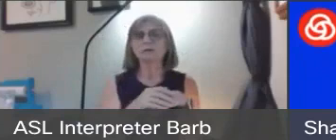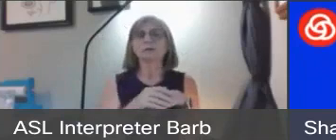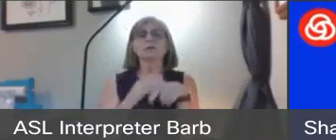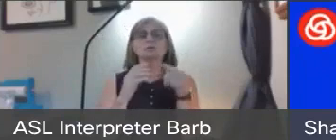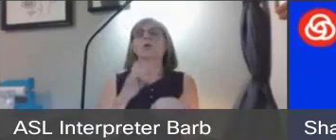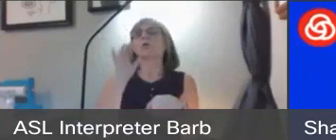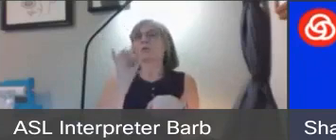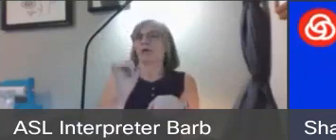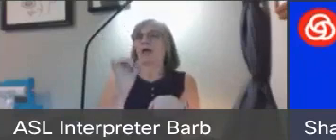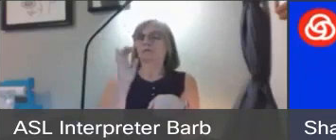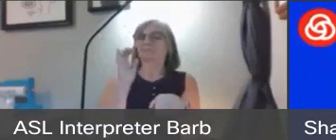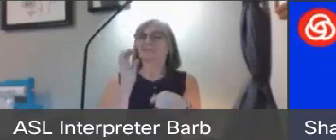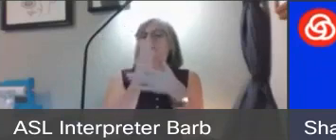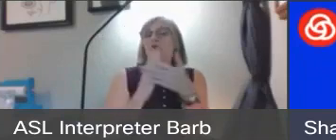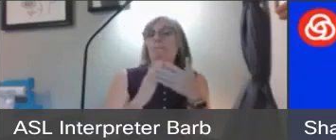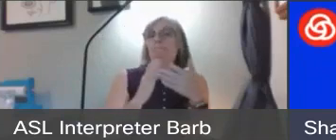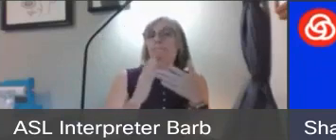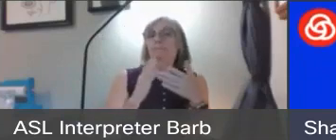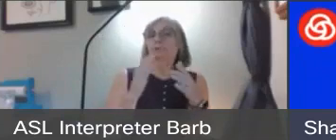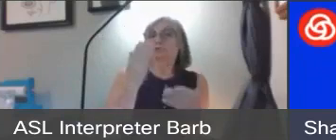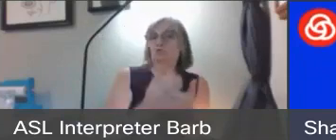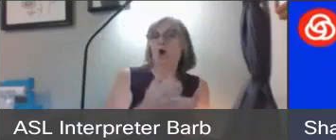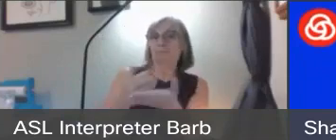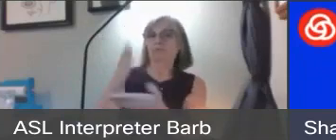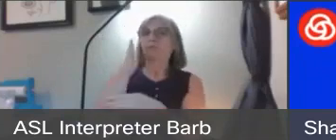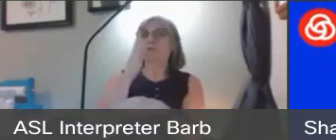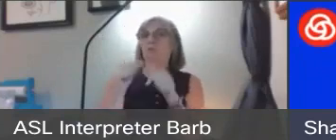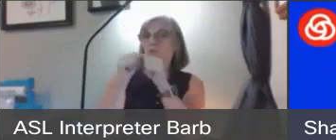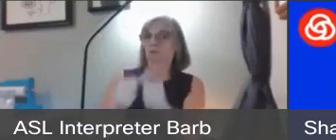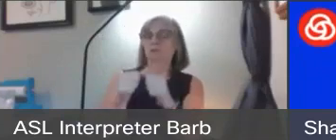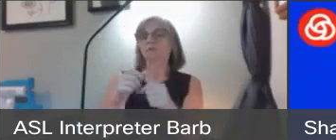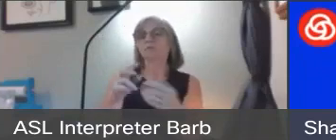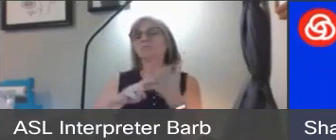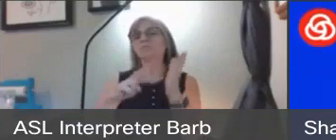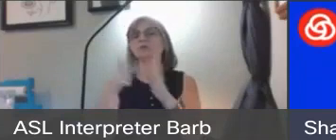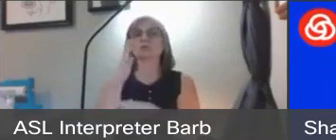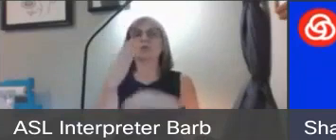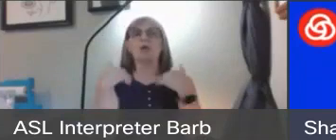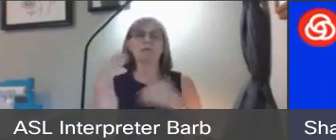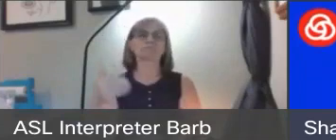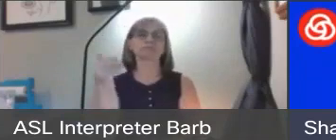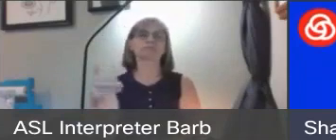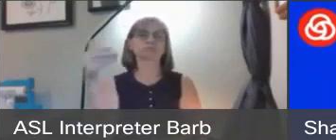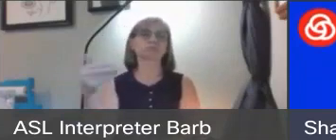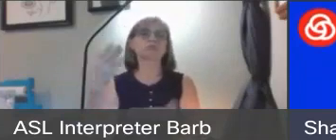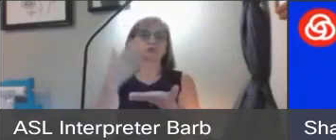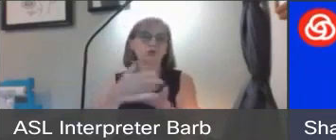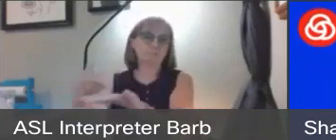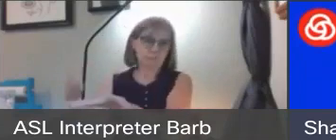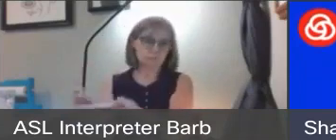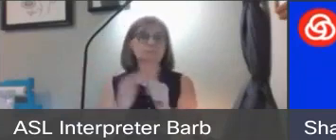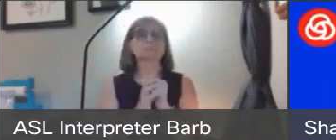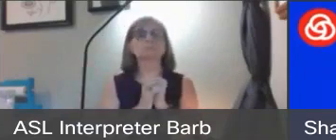equal on Southeast 7th and also continue to serve other locations in here, including Goodwill. And